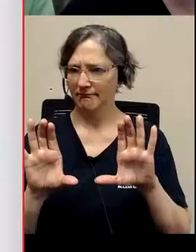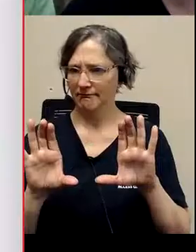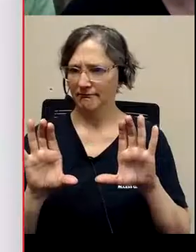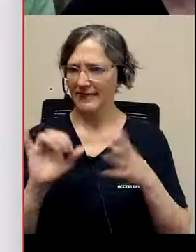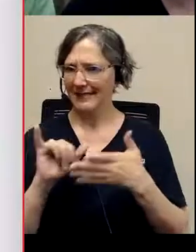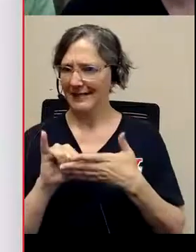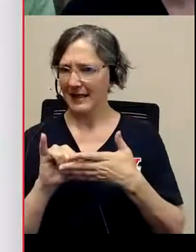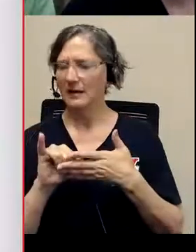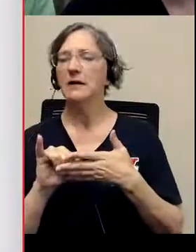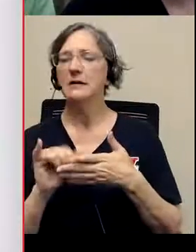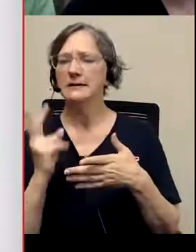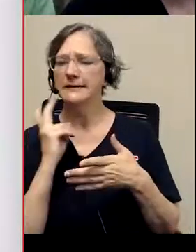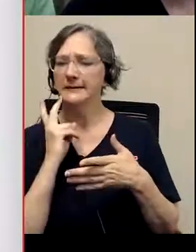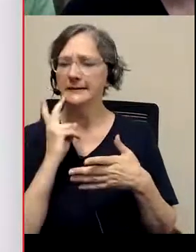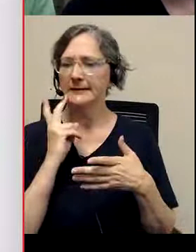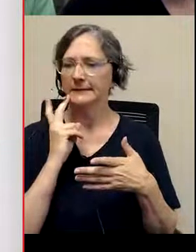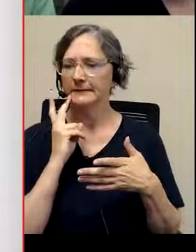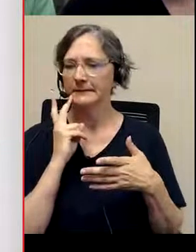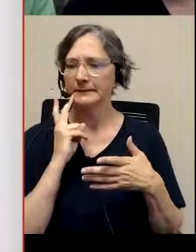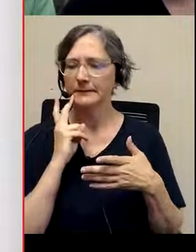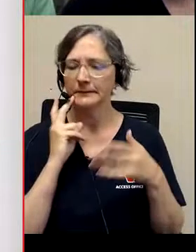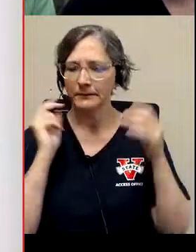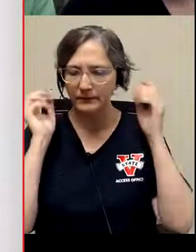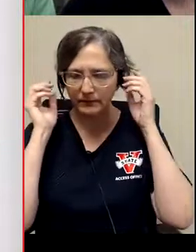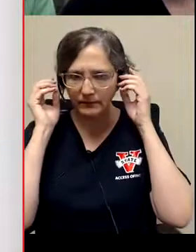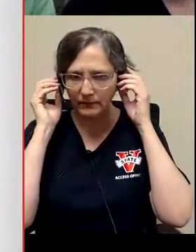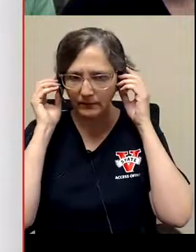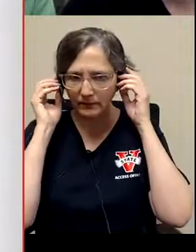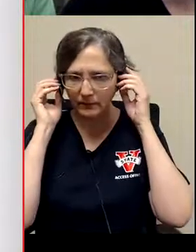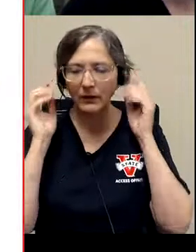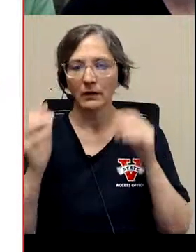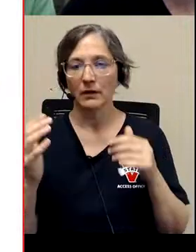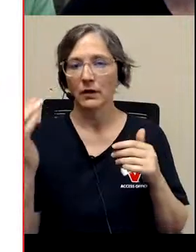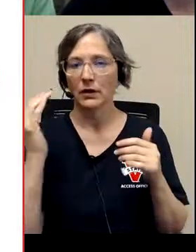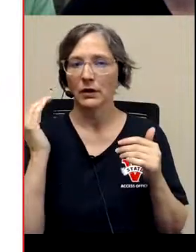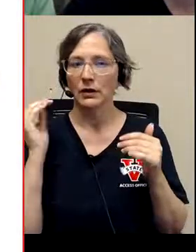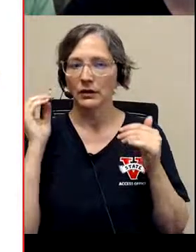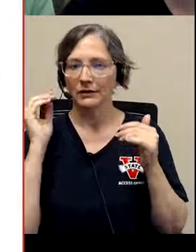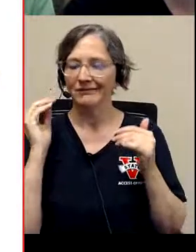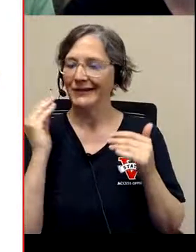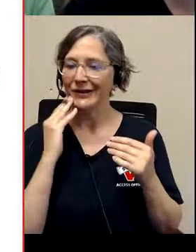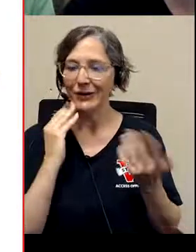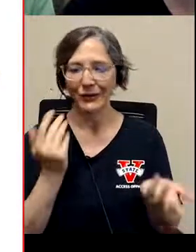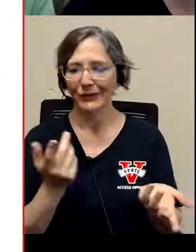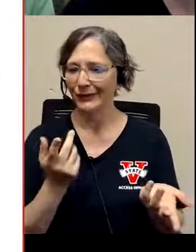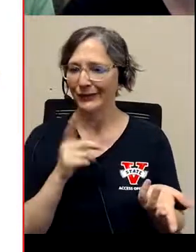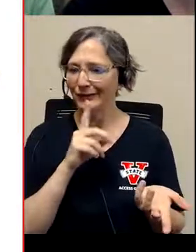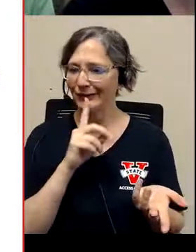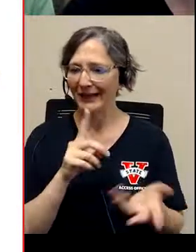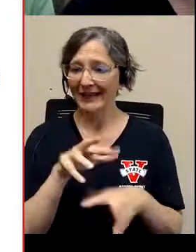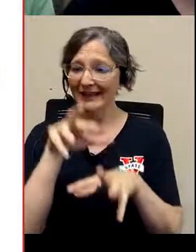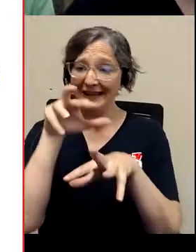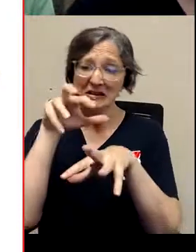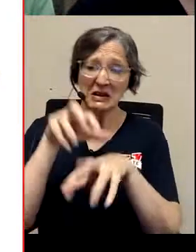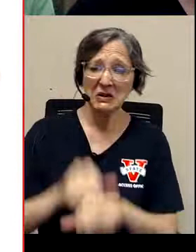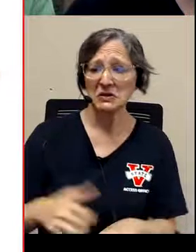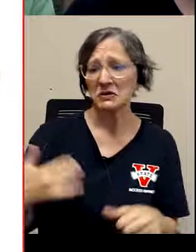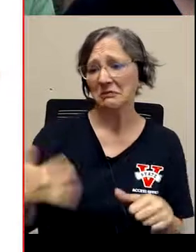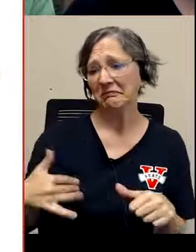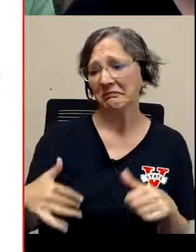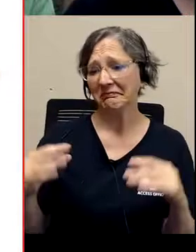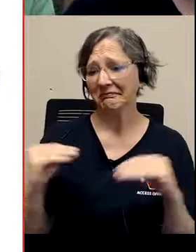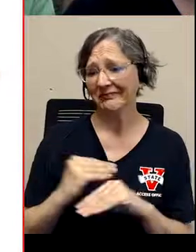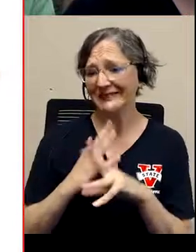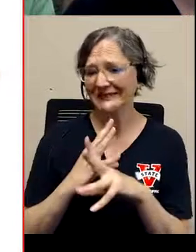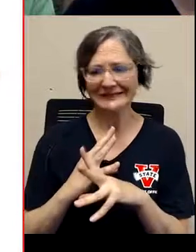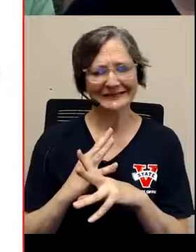see here. You know, I don't know that we'll ever really get used to virtual,